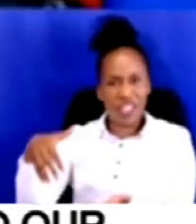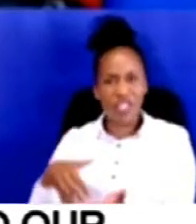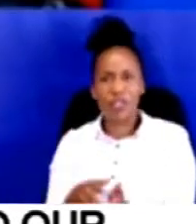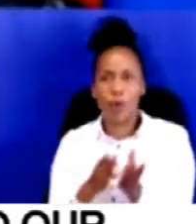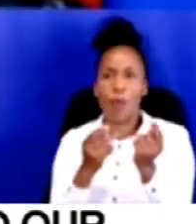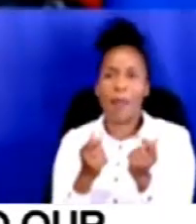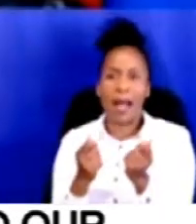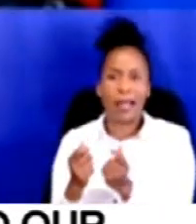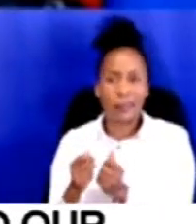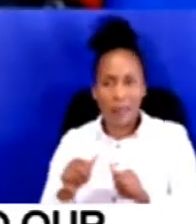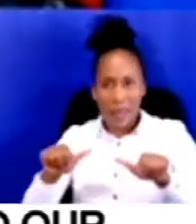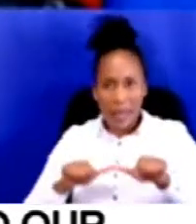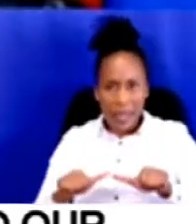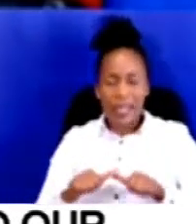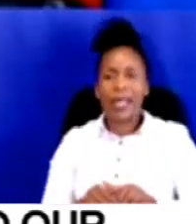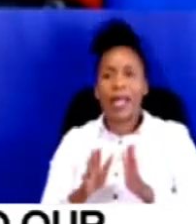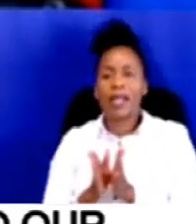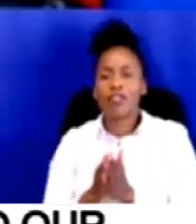response to service delivery complaints.